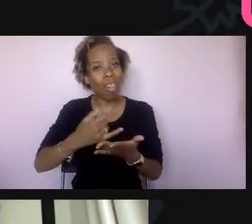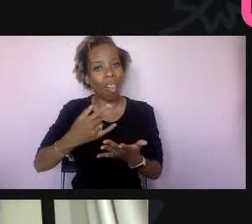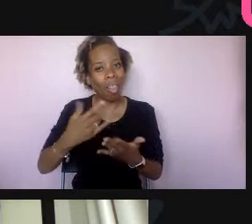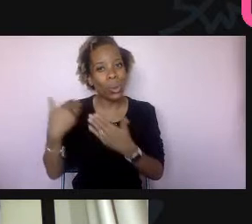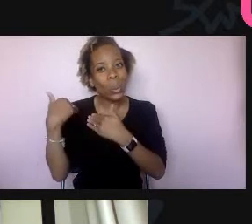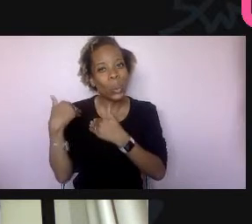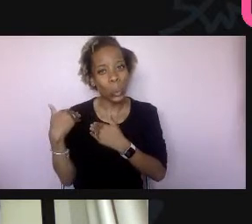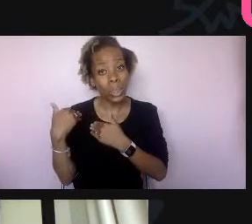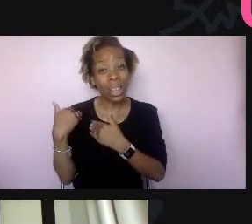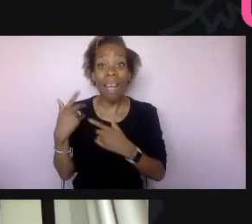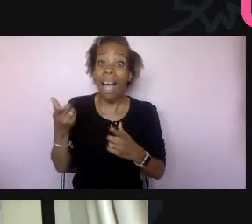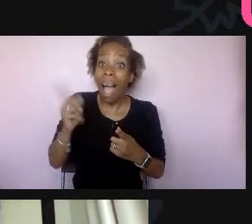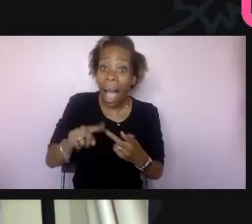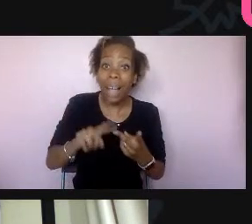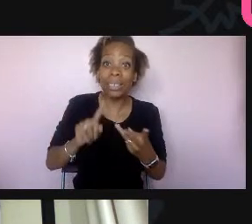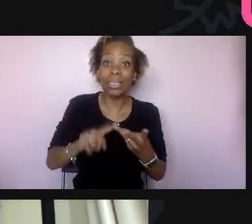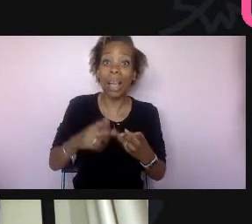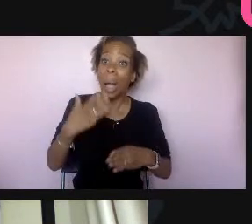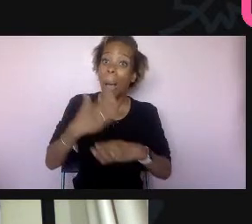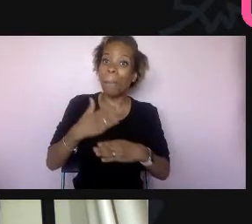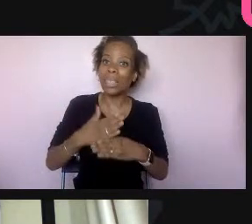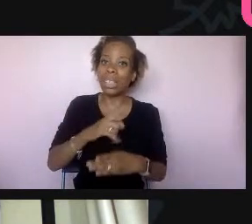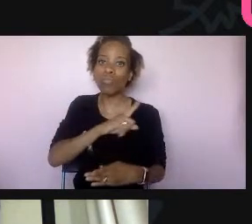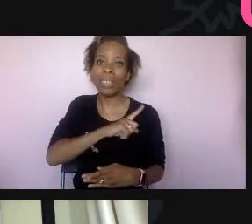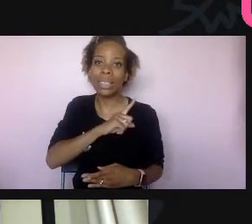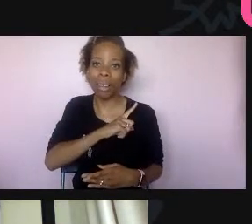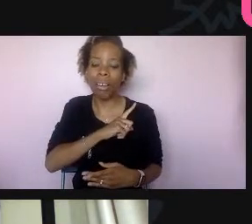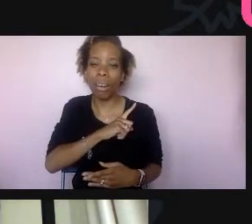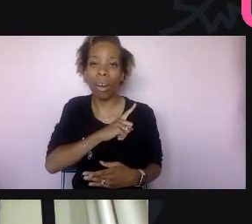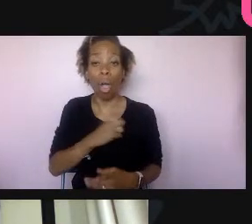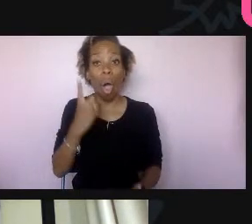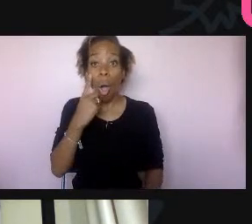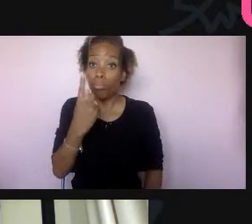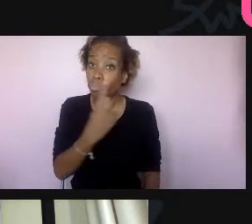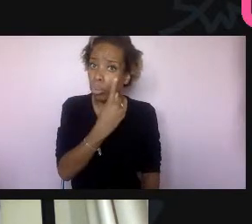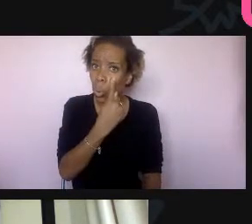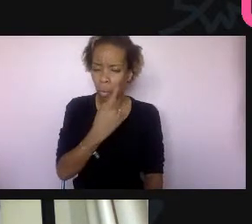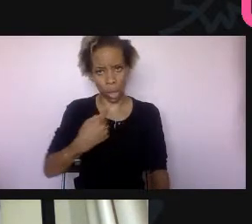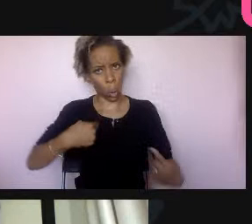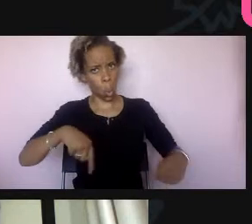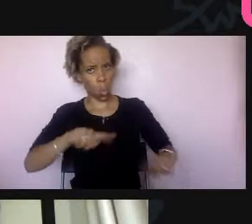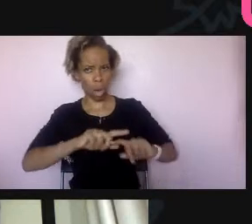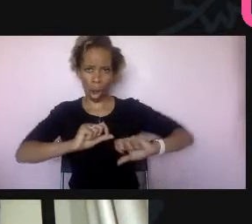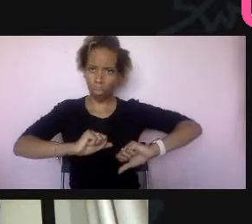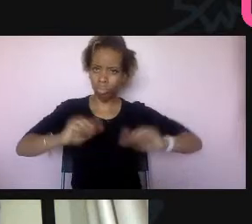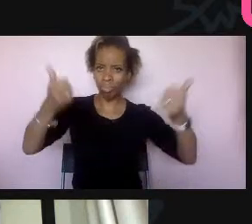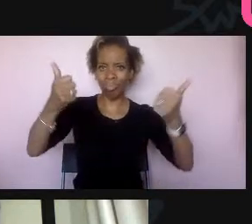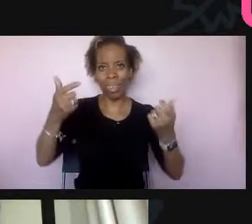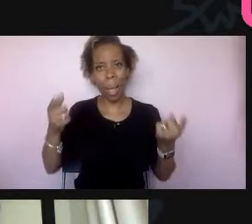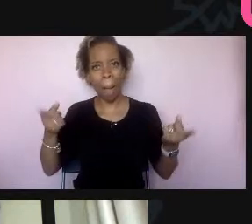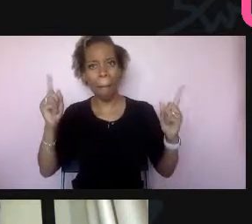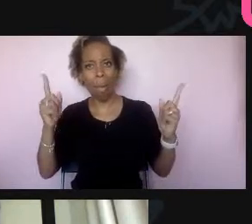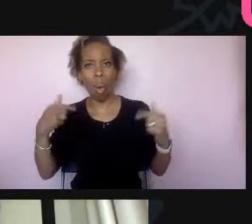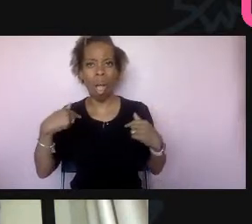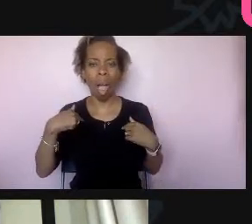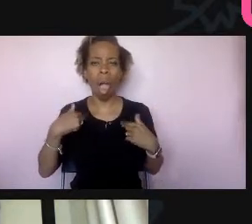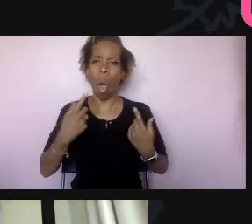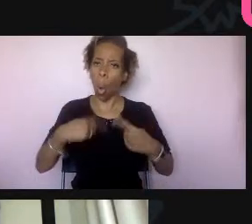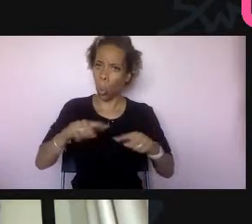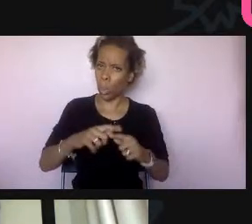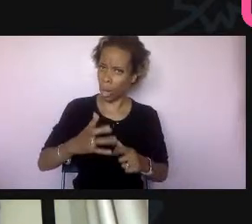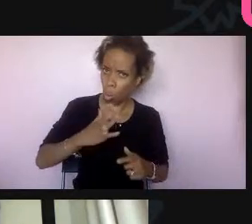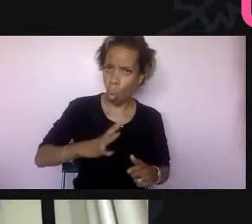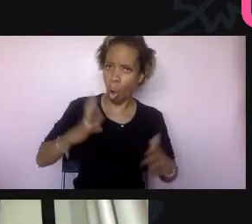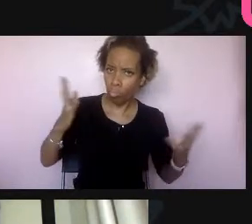for the fact that, proving themselves to be, good employers that do seek to promote these